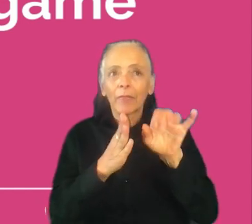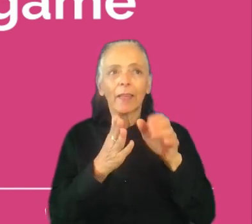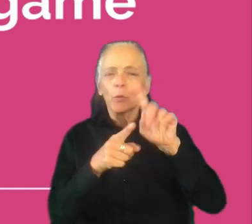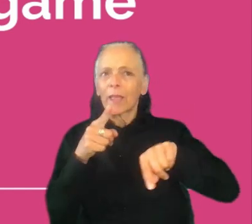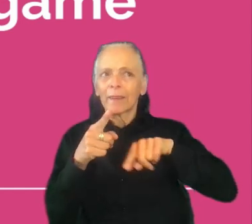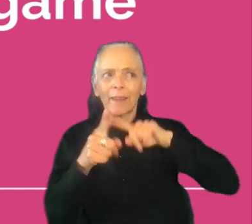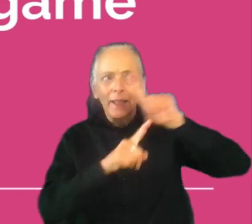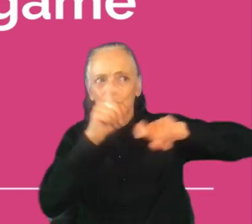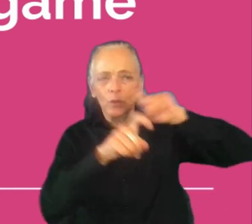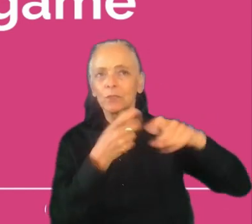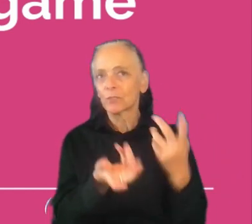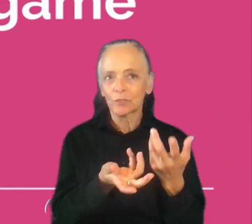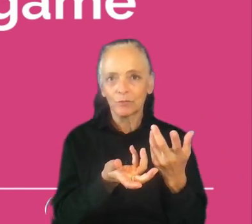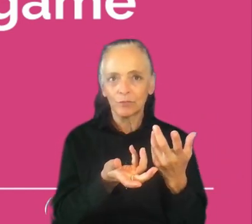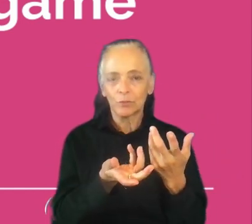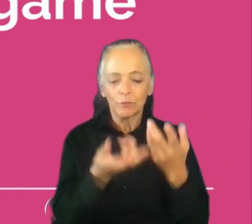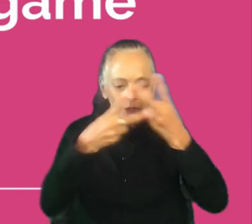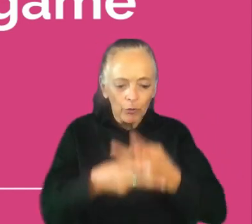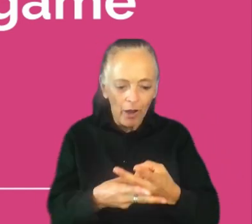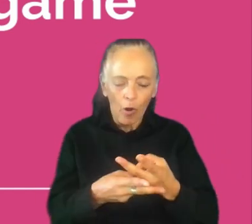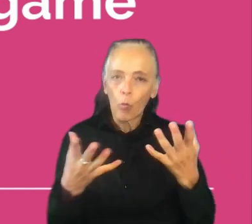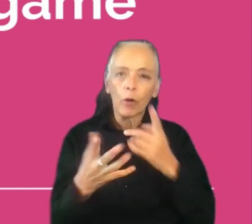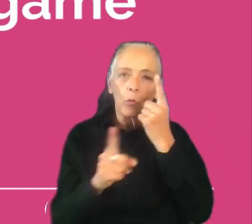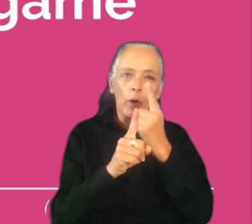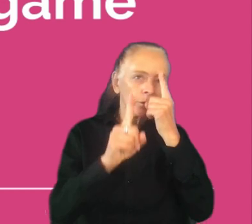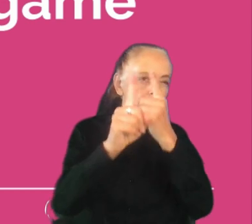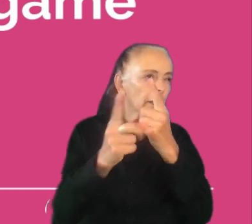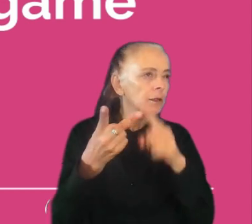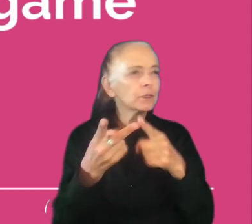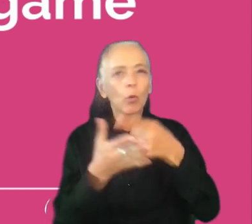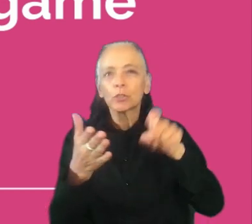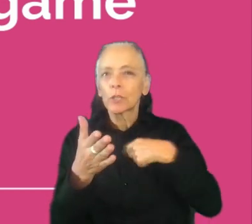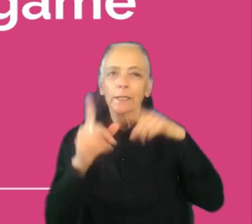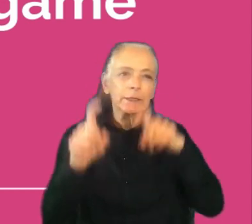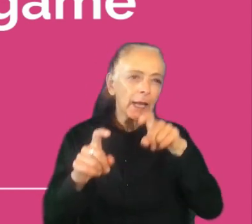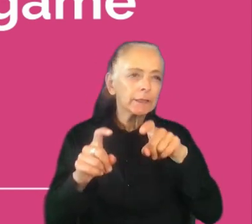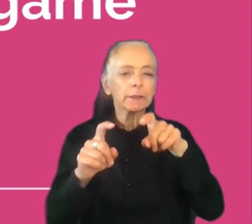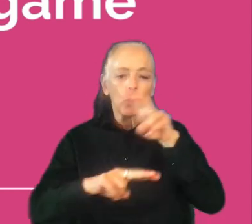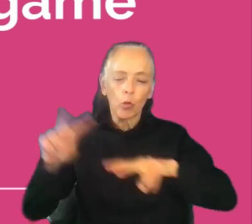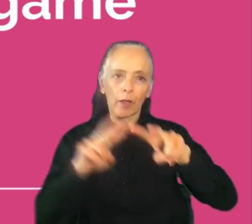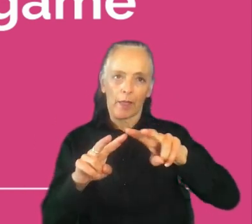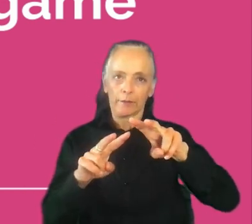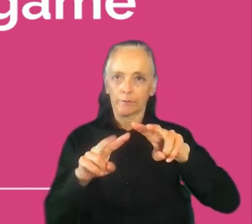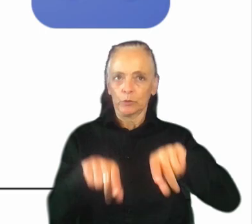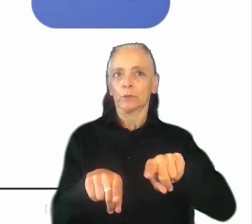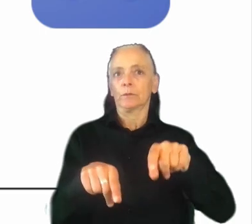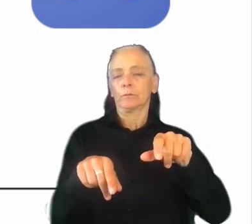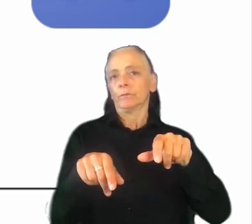type of questions that help you identify what's the right objectives and what should i be testing and looking at in this game review